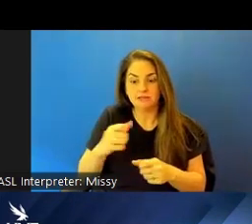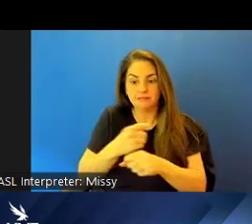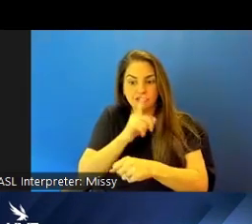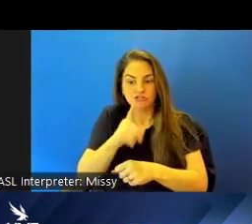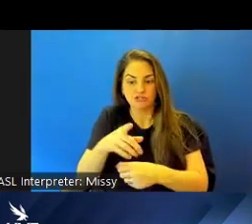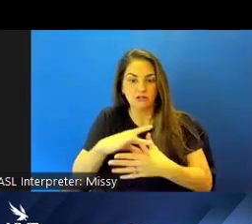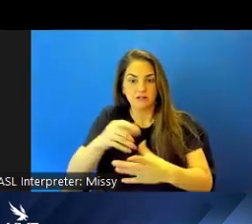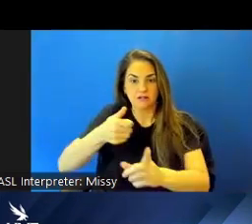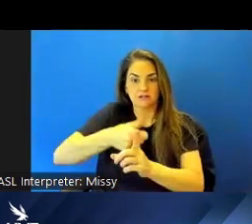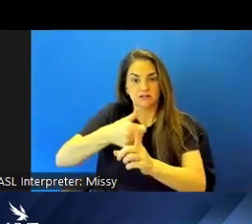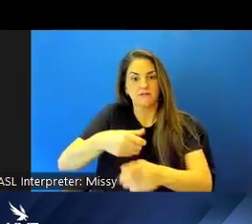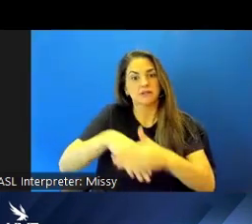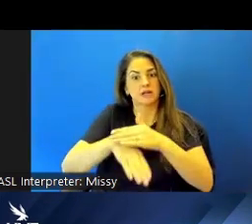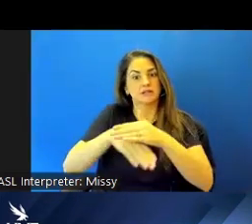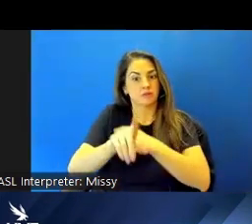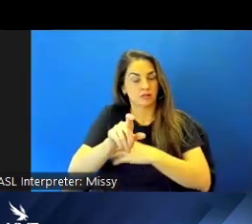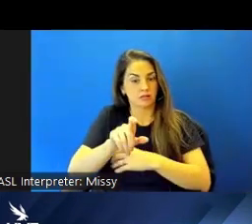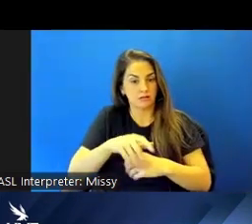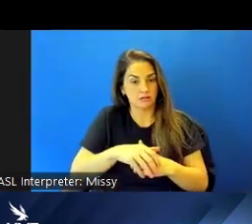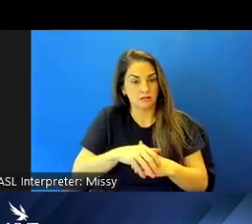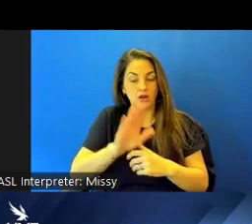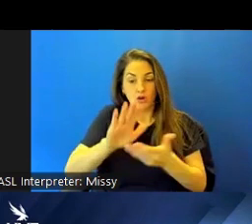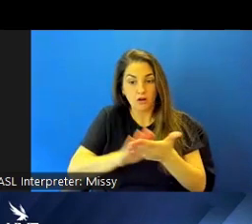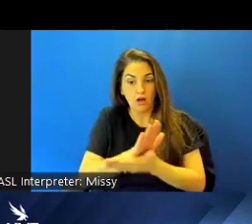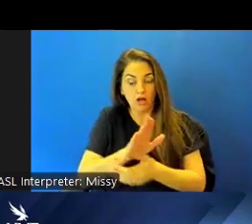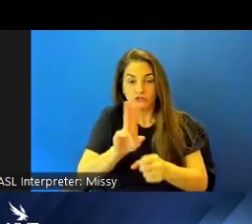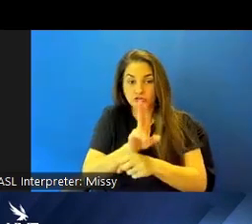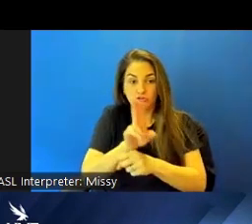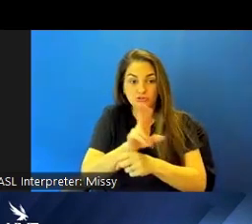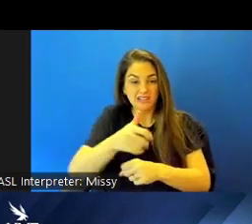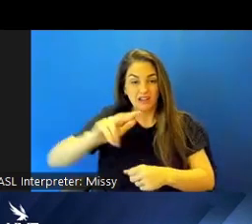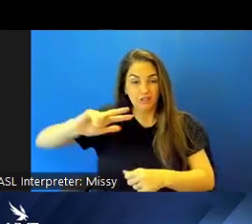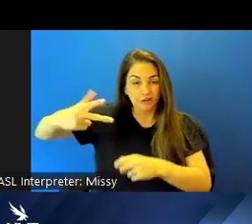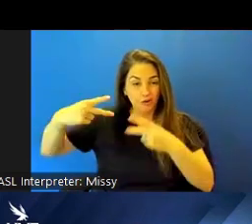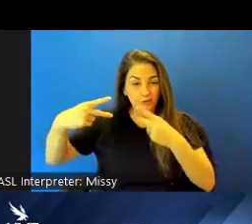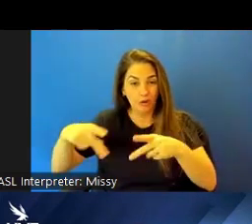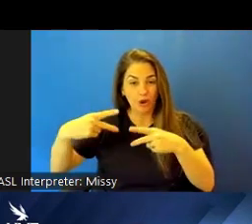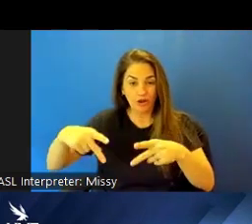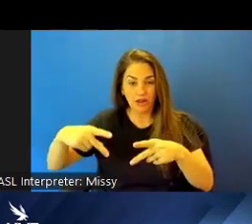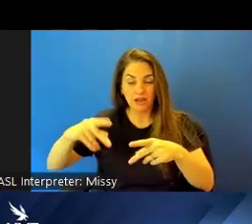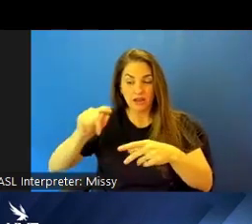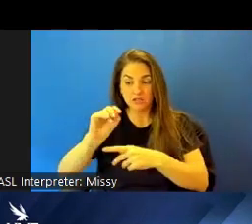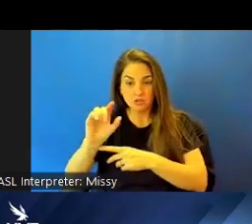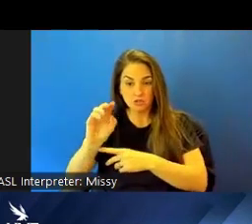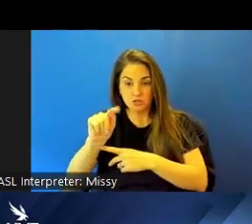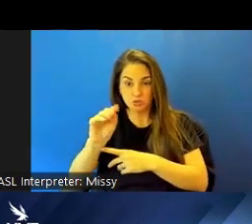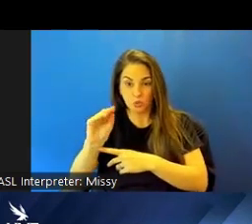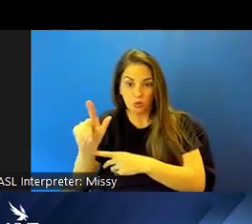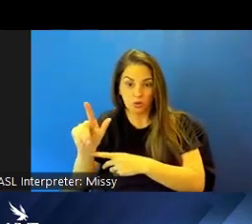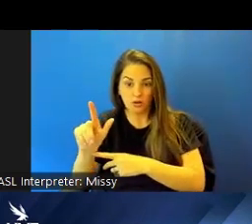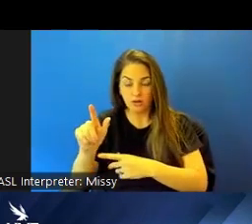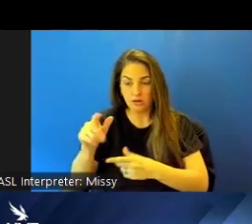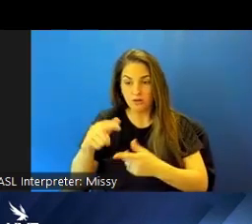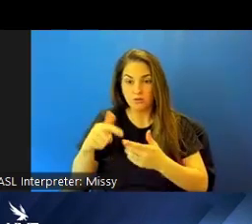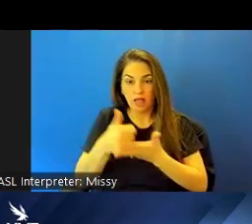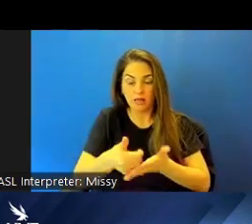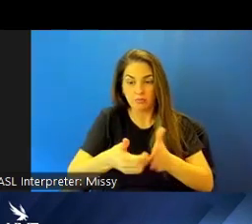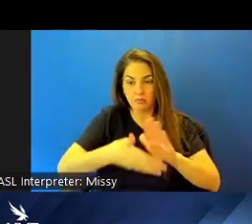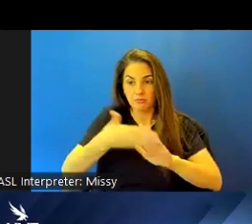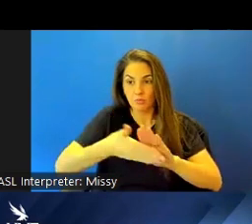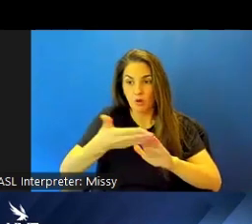accessible? Does your college use any sort of third-party tool to